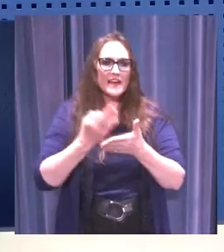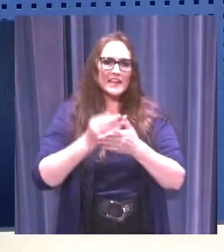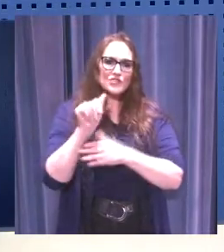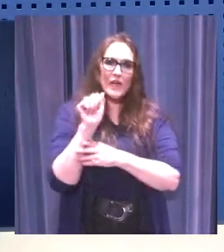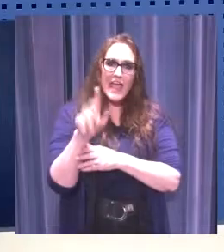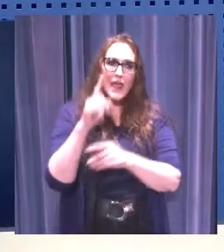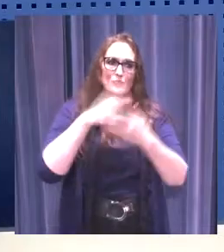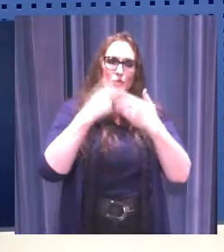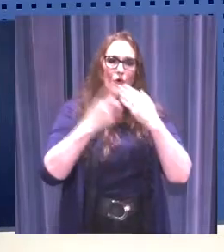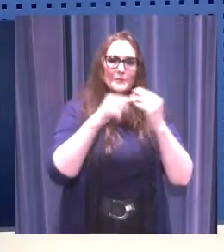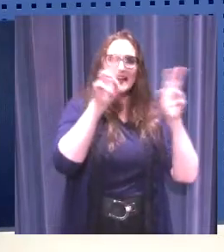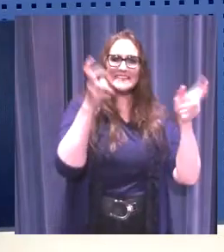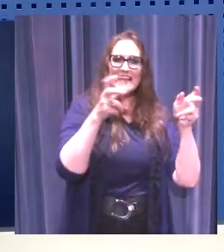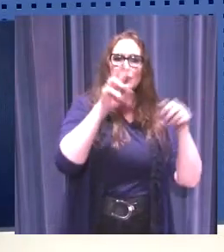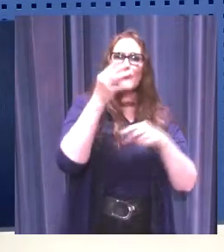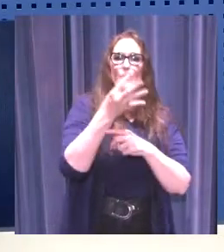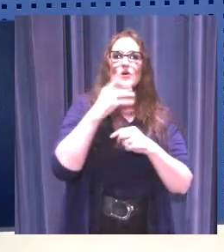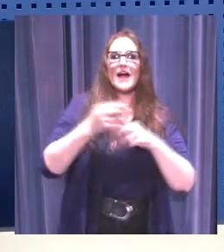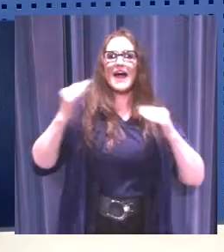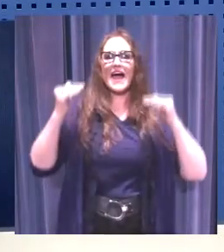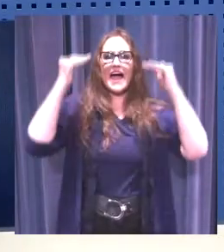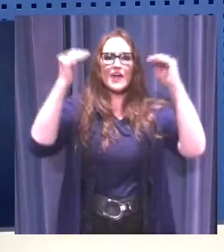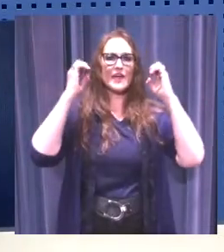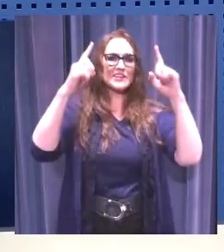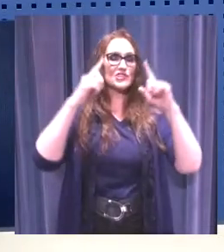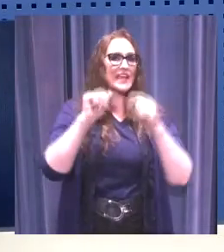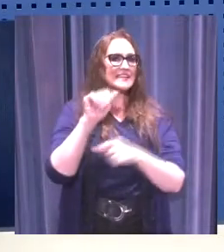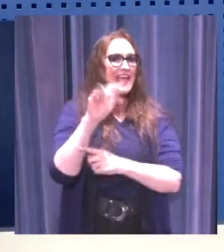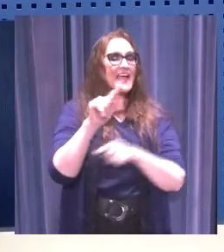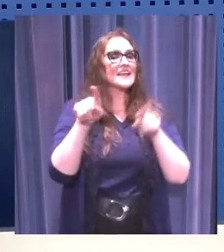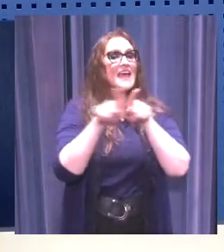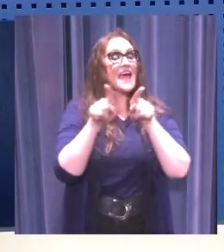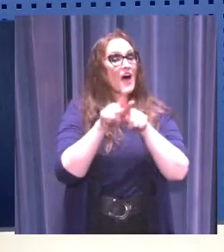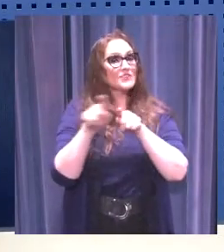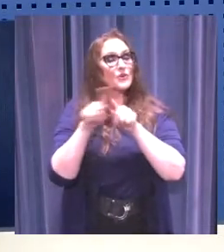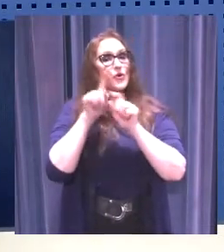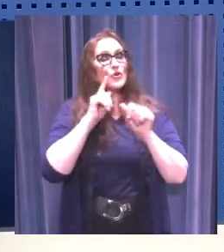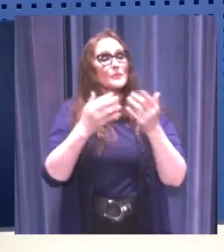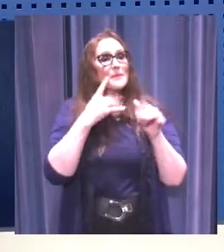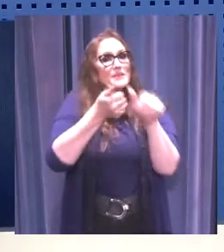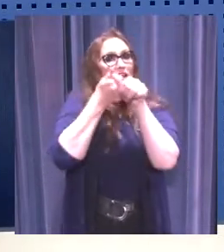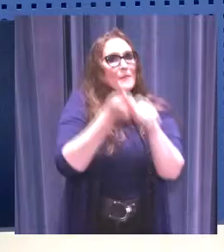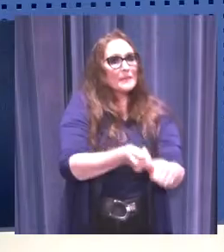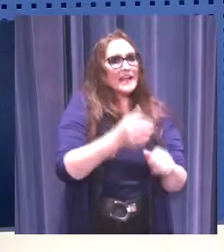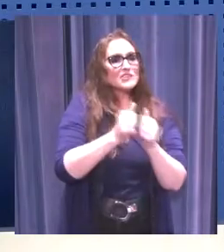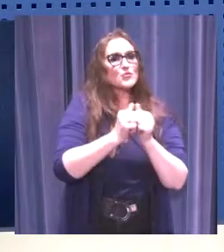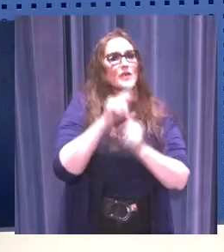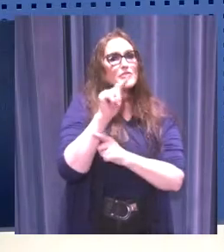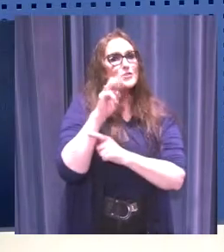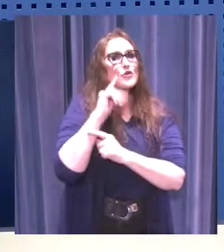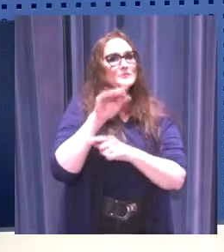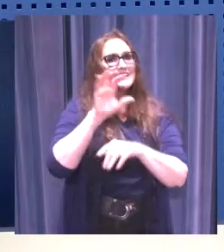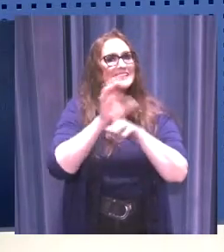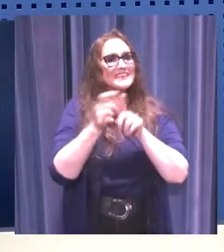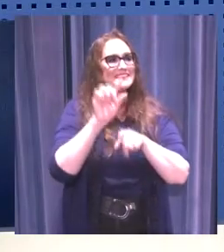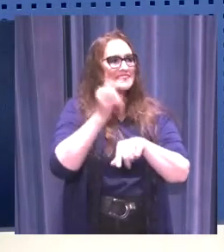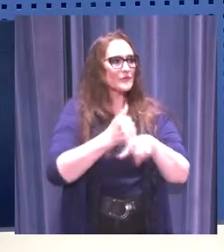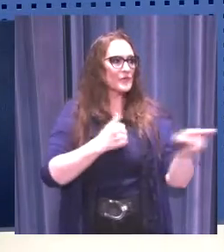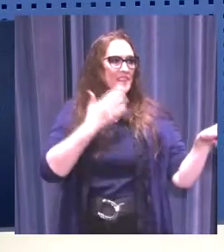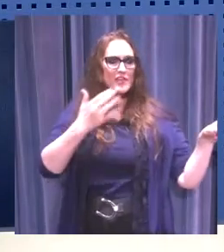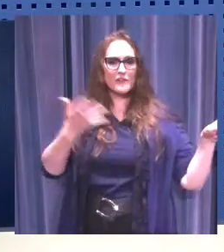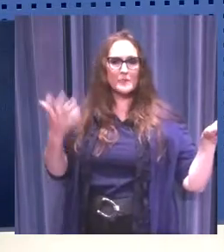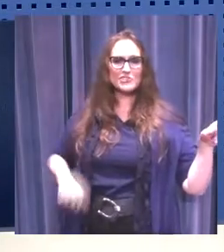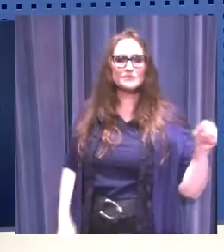via Title IV of the Higher Education Act and is subject to institutional compliance with the terms and conditions set forth. Thank you very